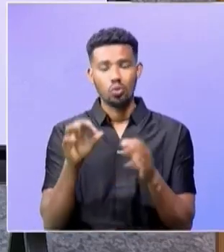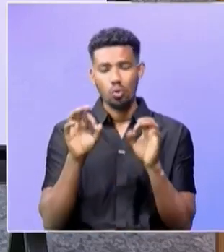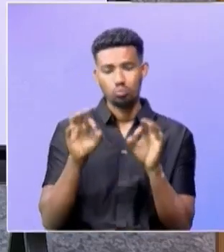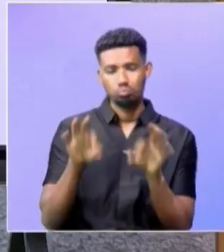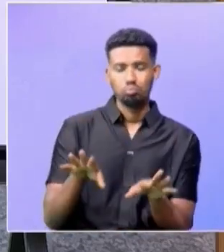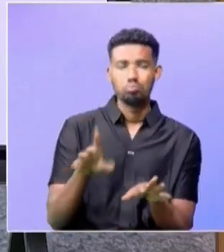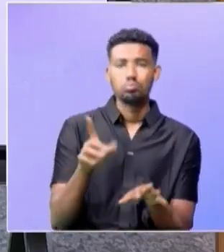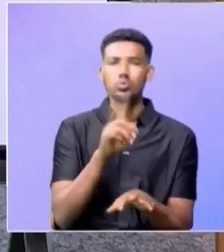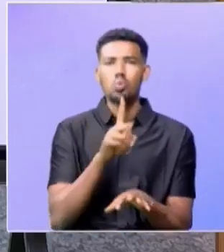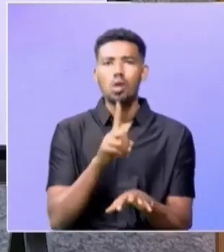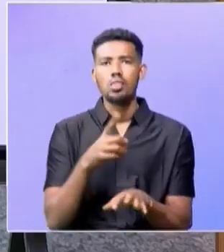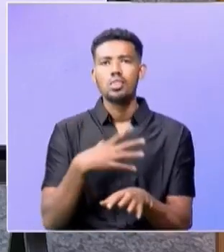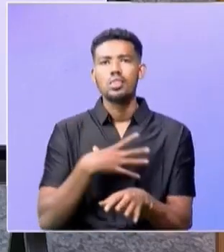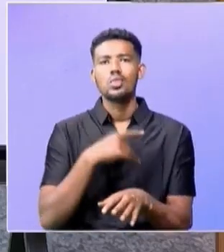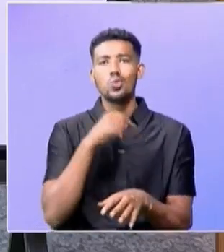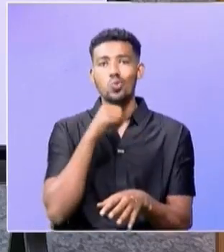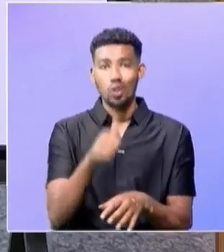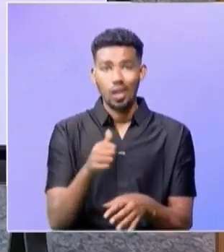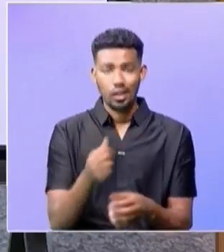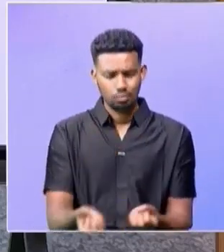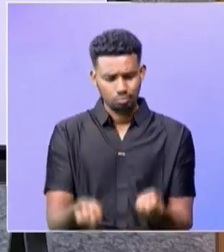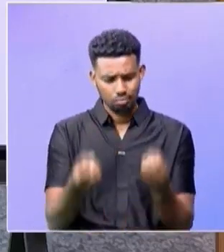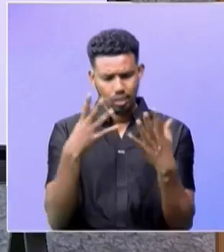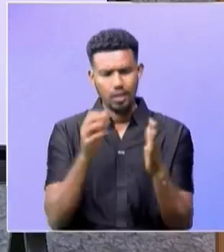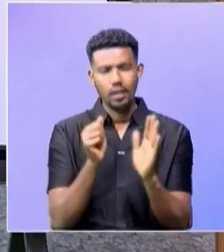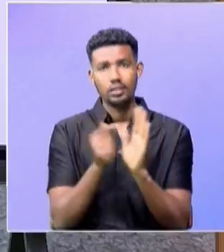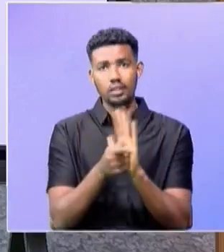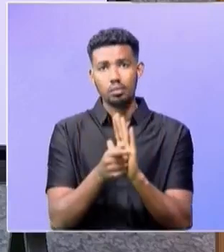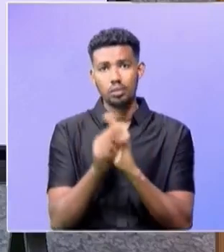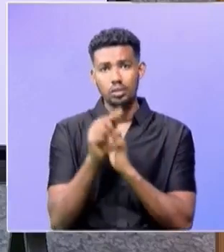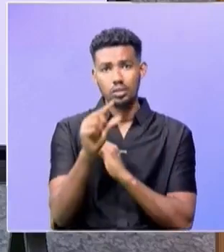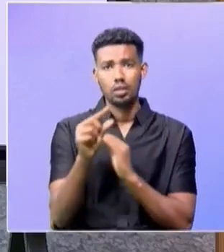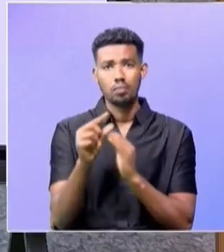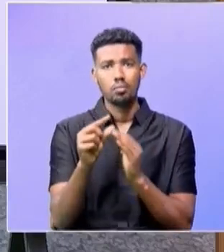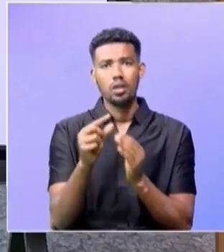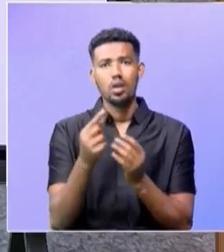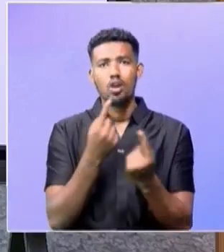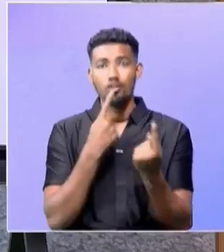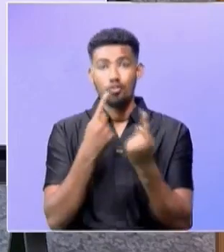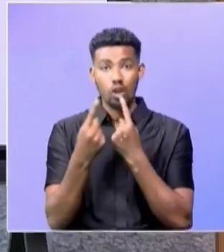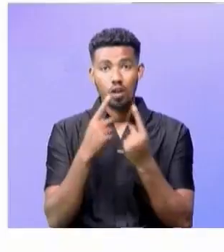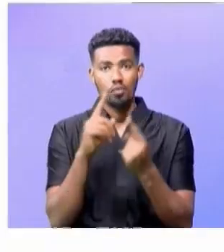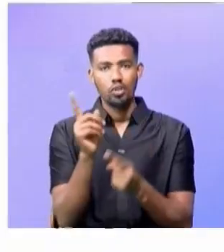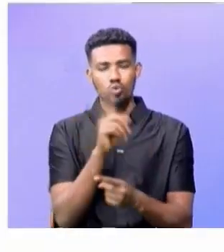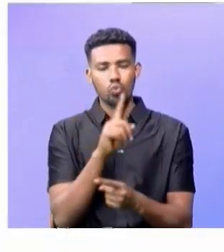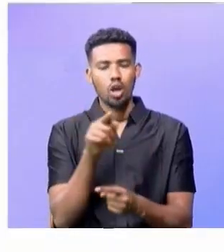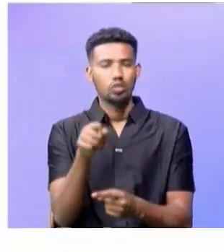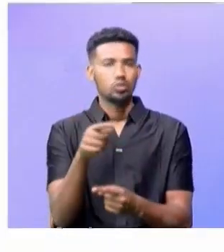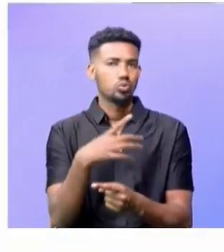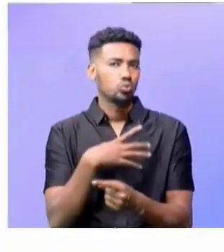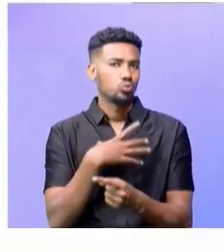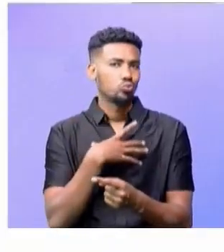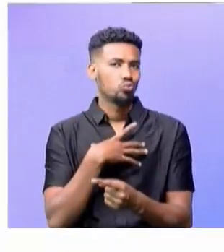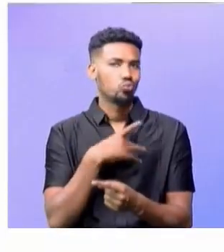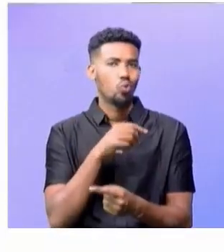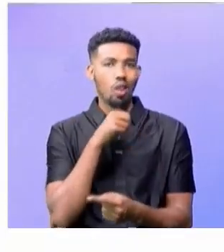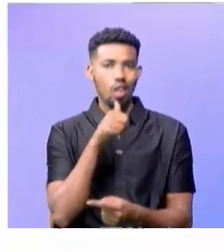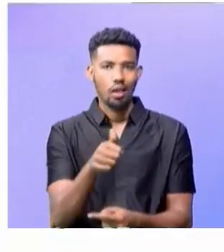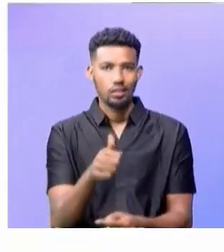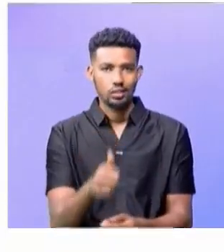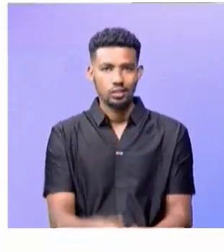There are many examples for that, and there are some vocabularies to show what you don't like. For example, don't like,